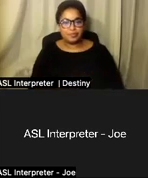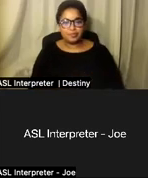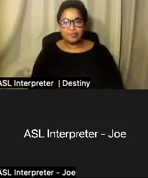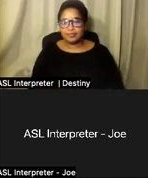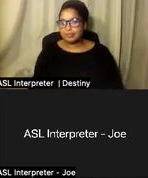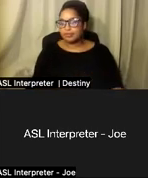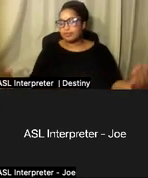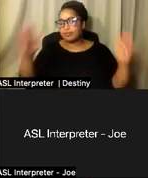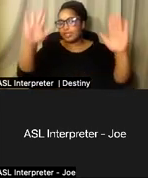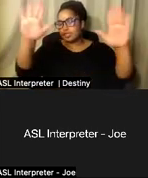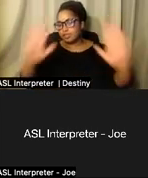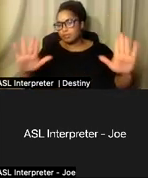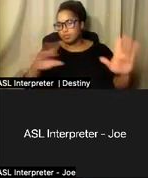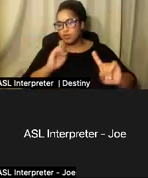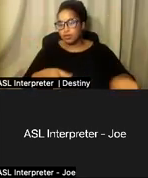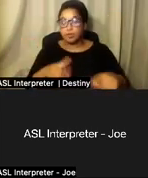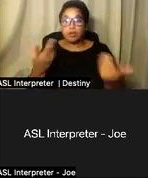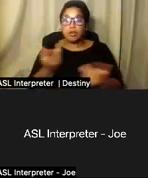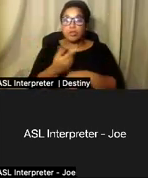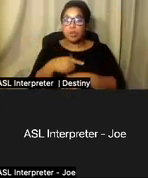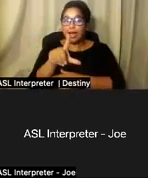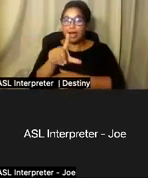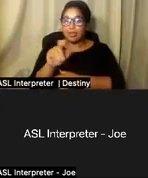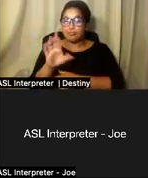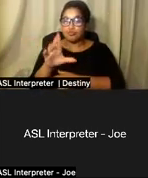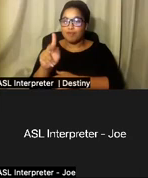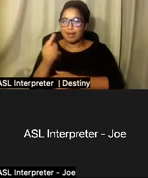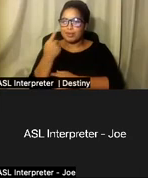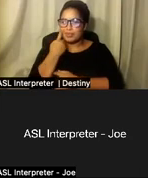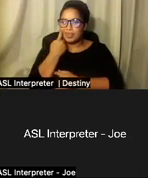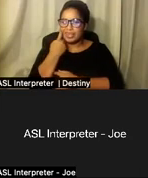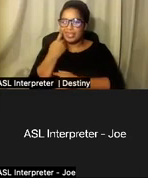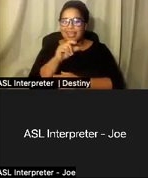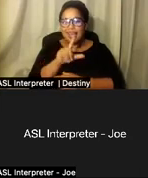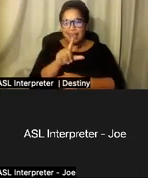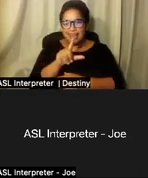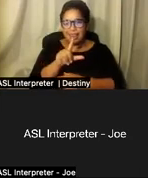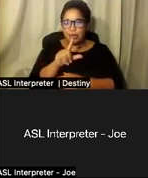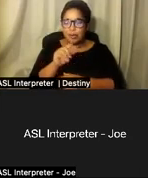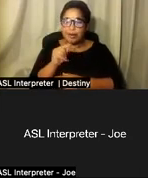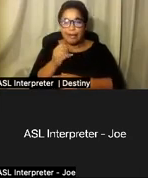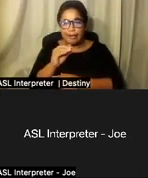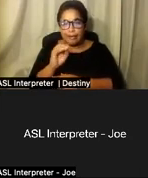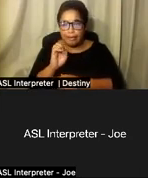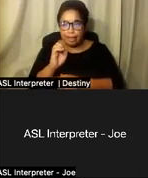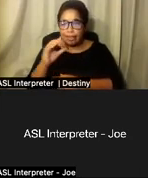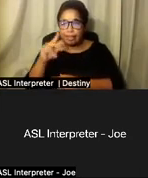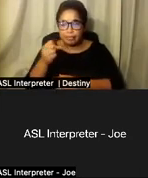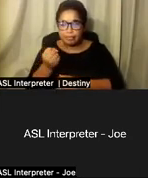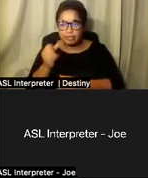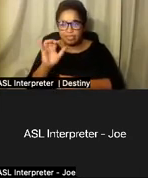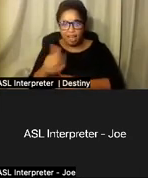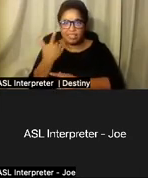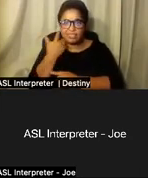Exceptional. So yeah, we L brackets, remember, so I say L bracket, but angle clips, that's really